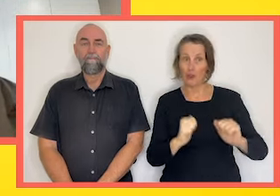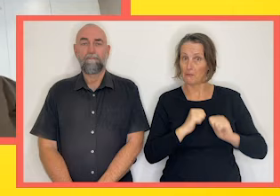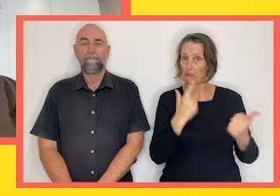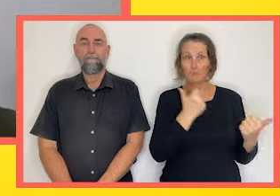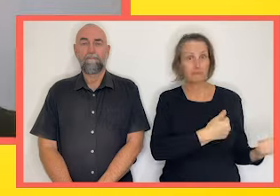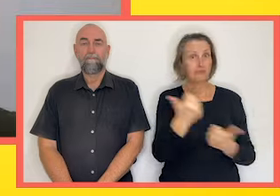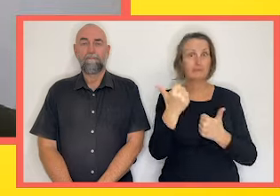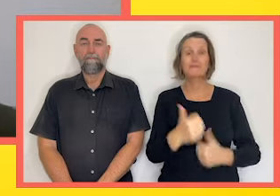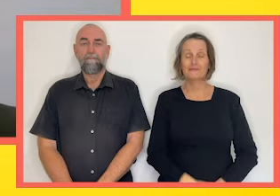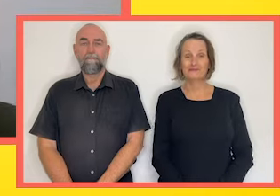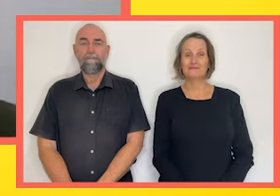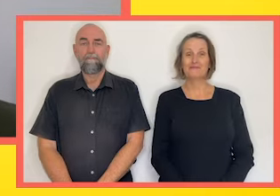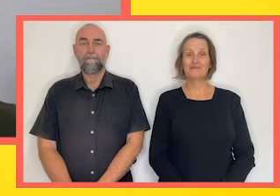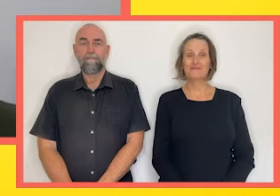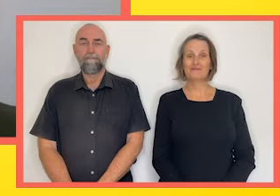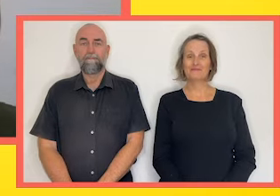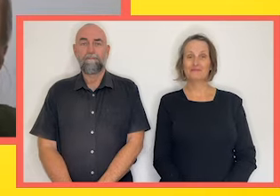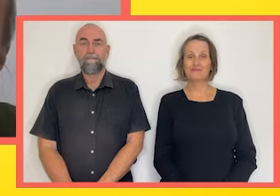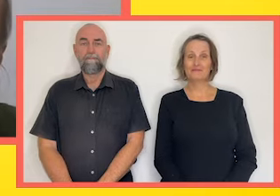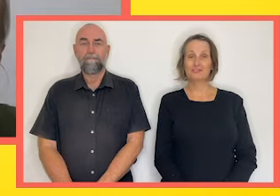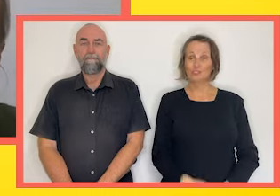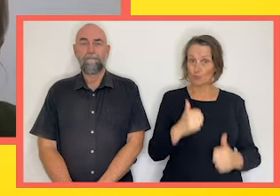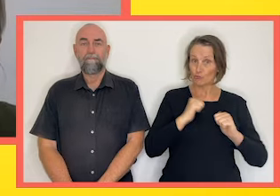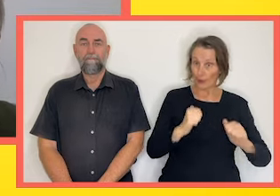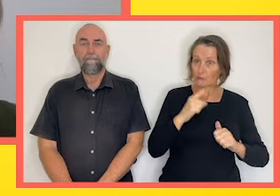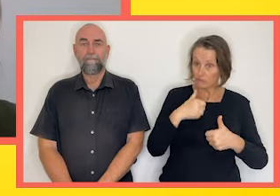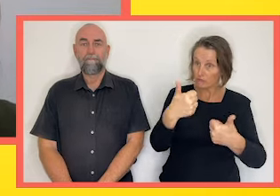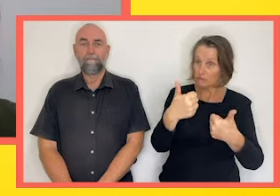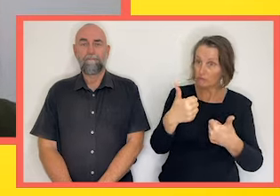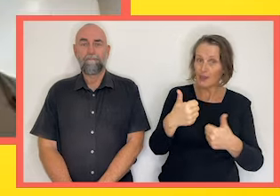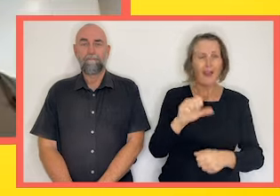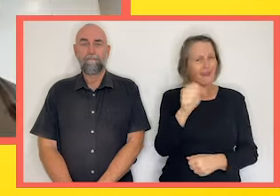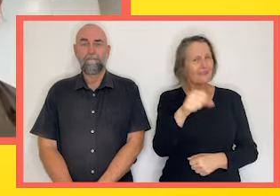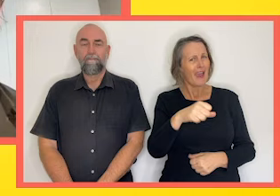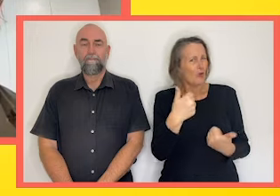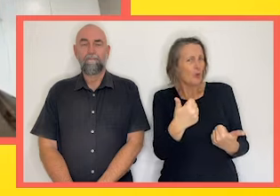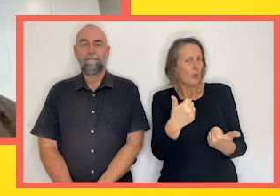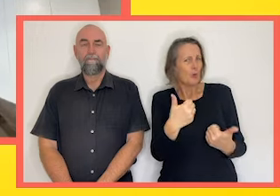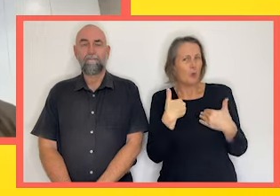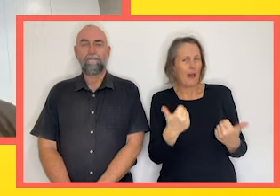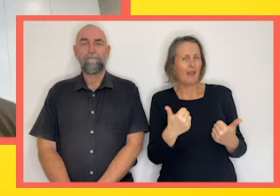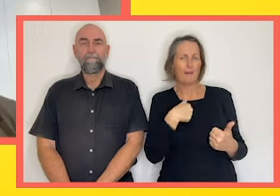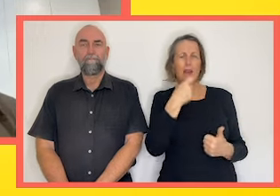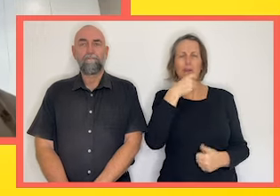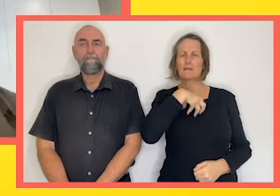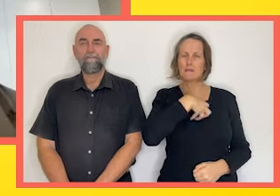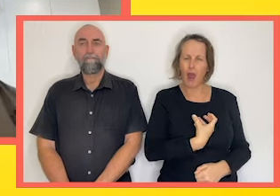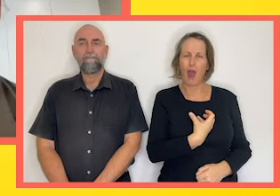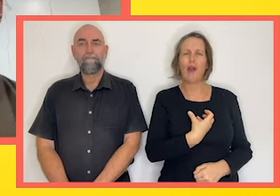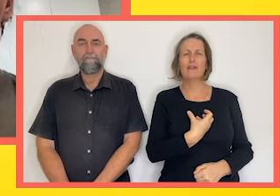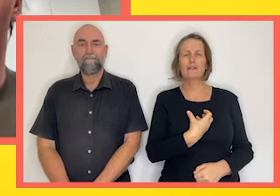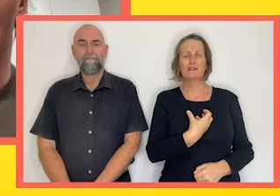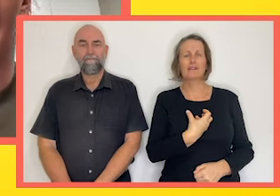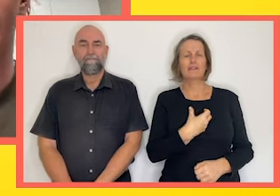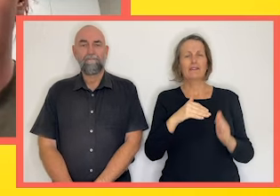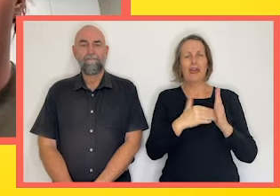well. So good to have you on, Col. How's training going at the moment? Yeah, it's going really well. I'm a bit tired actually at the moment at the